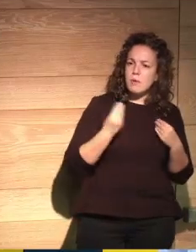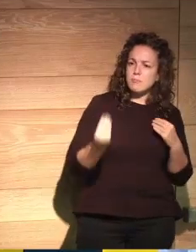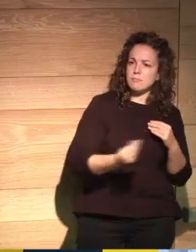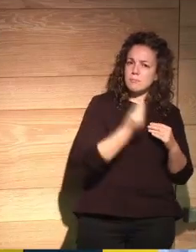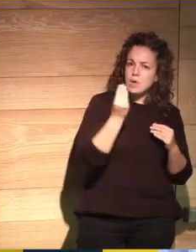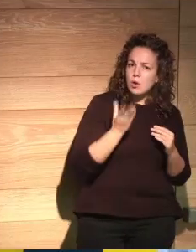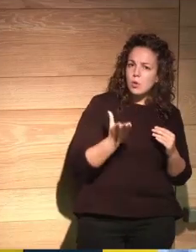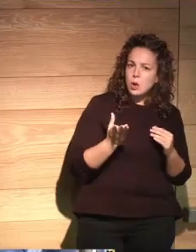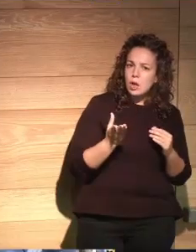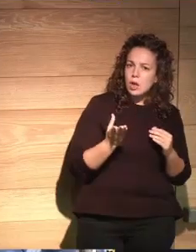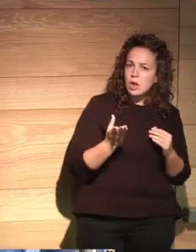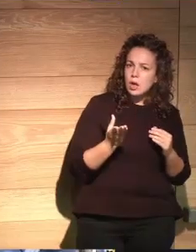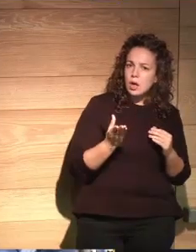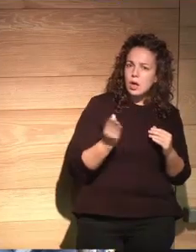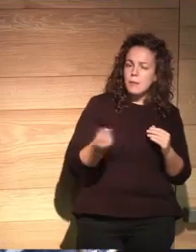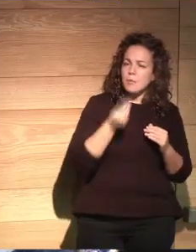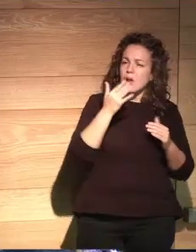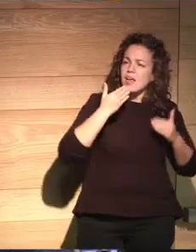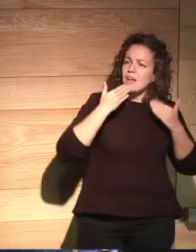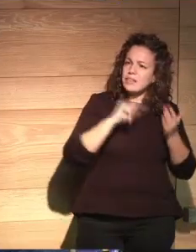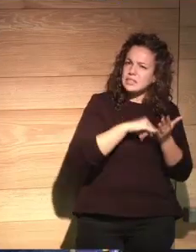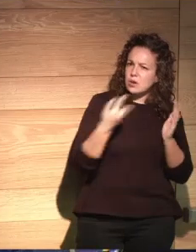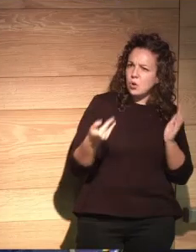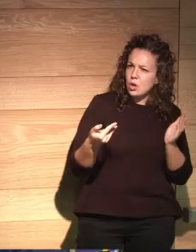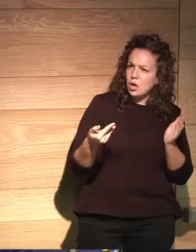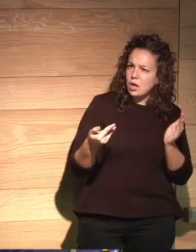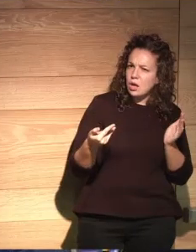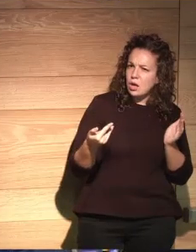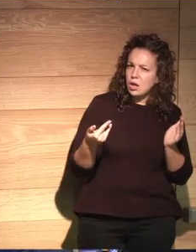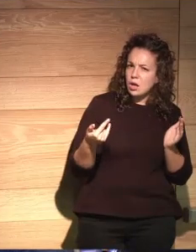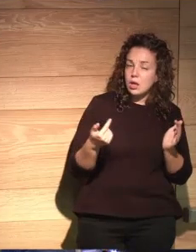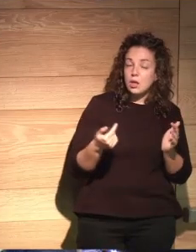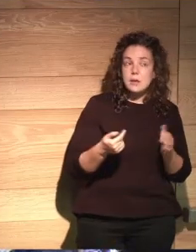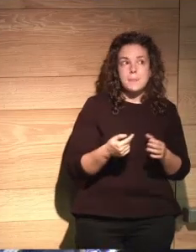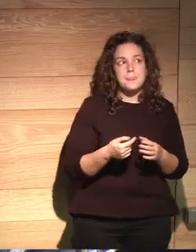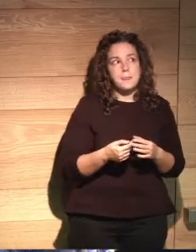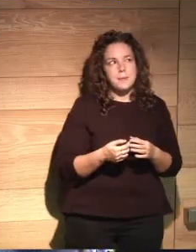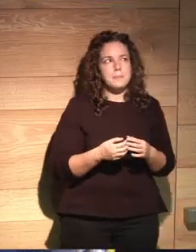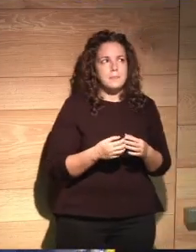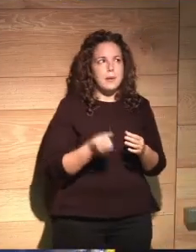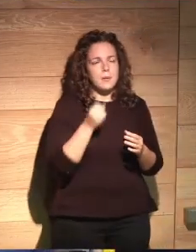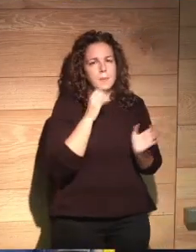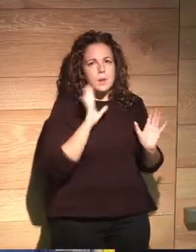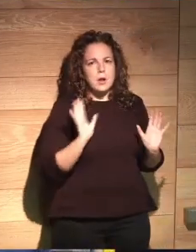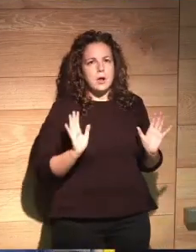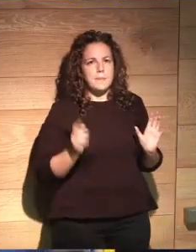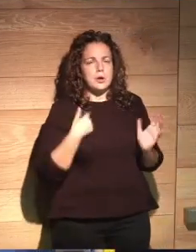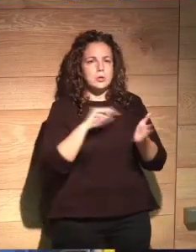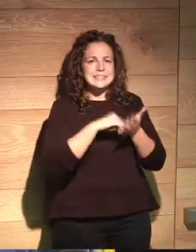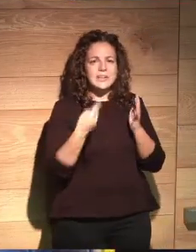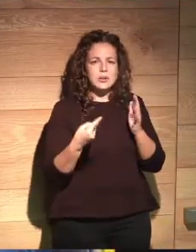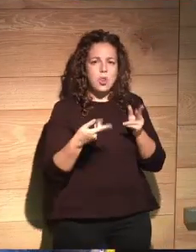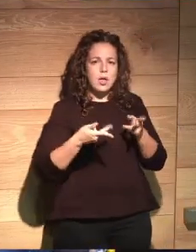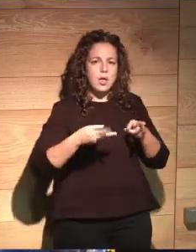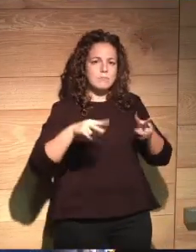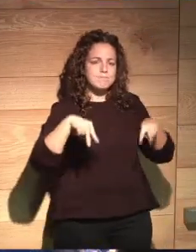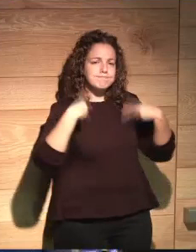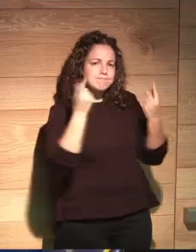situation now. So the space that we are inhabiting improves due to technology? Does it improve due to